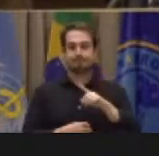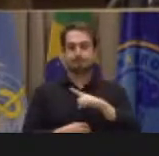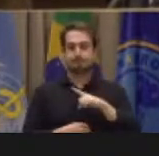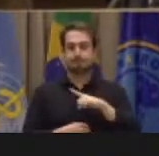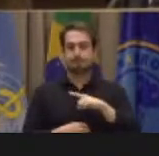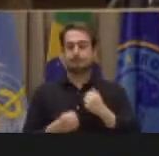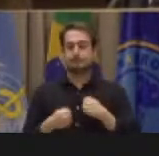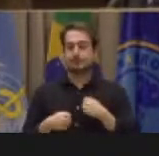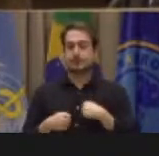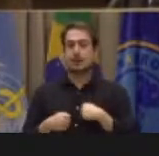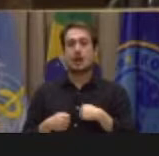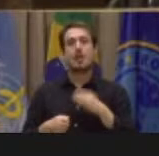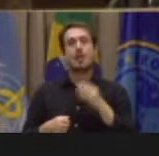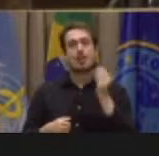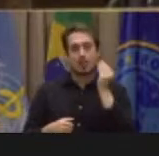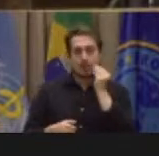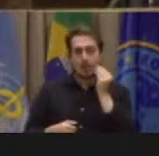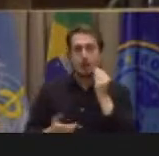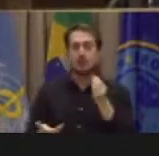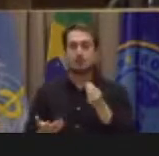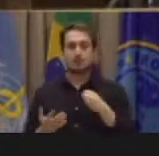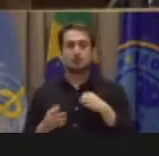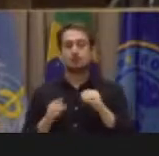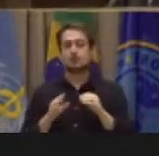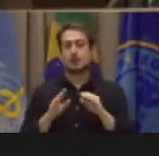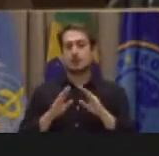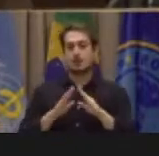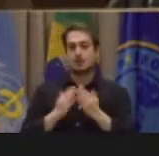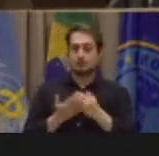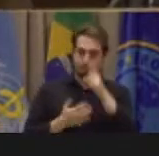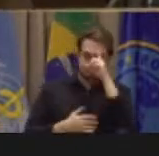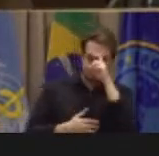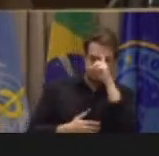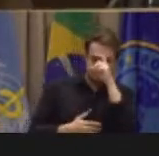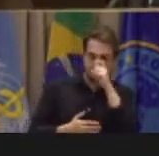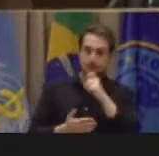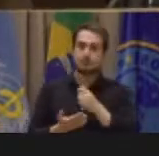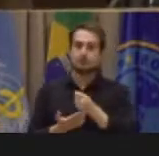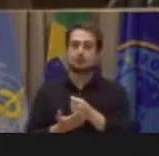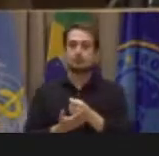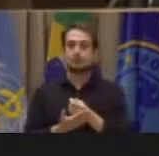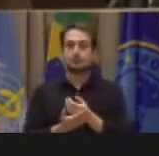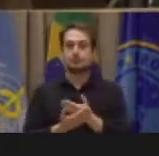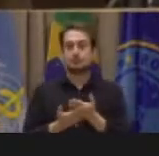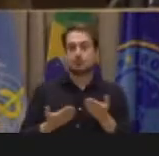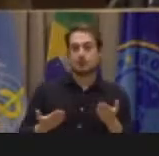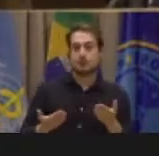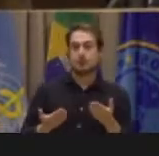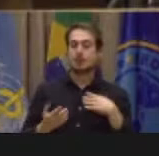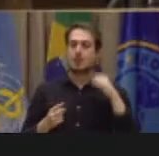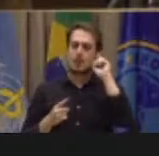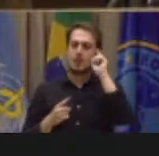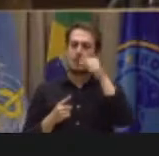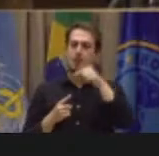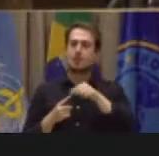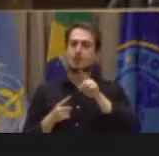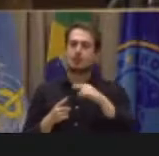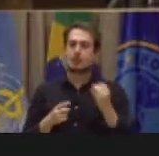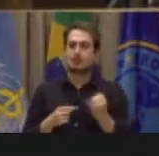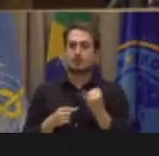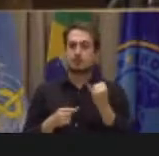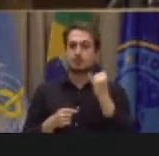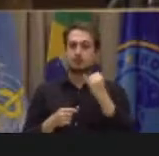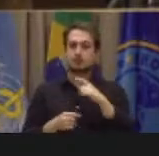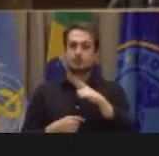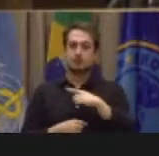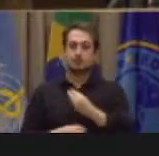so the patient could see this in a whole way. So we try to do that, and I agree that this is